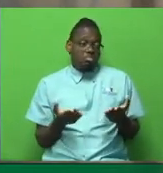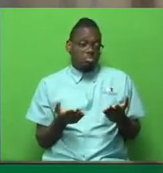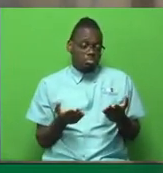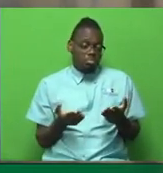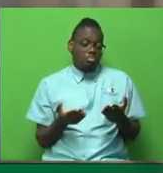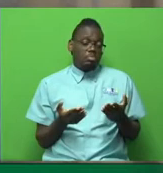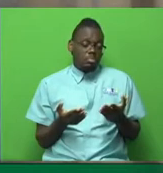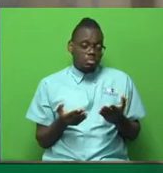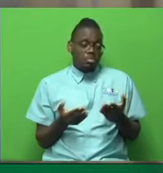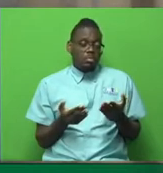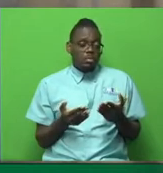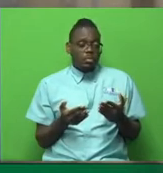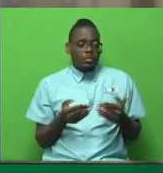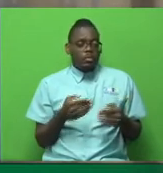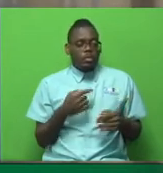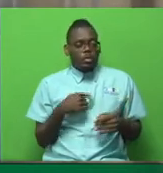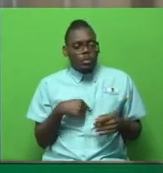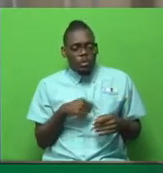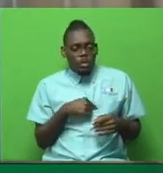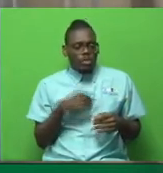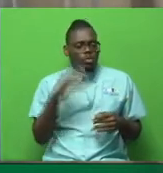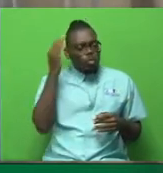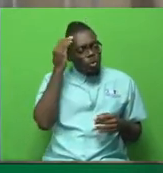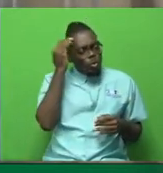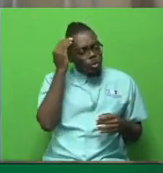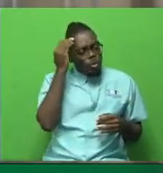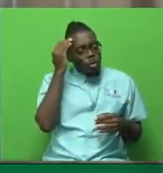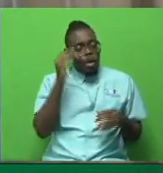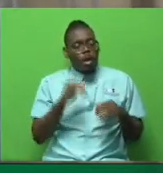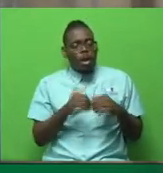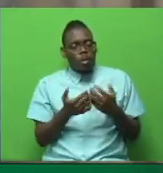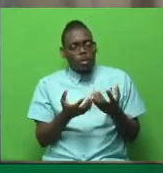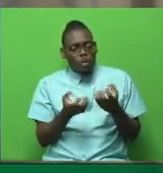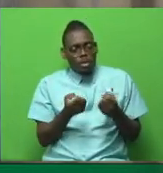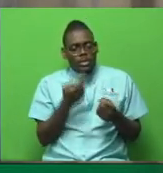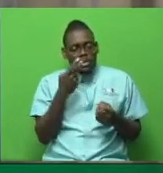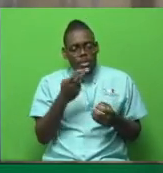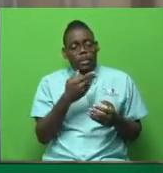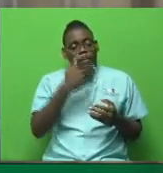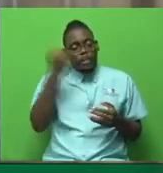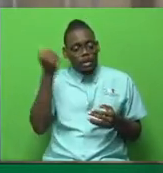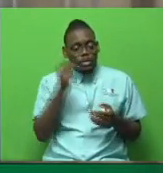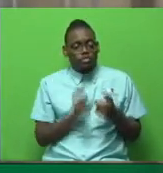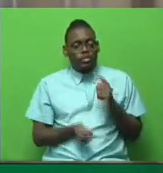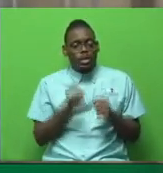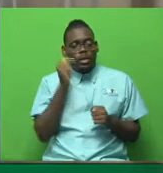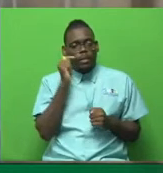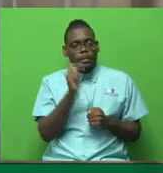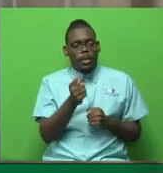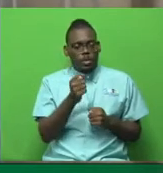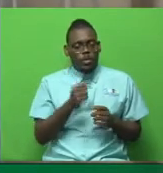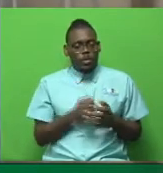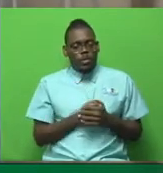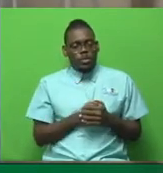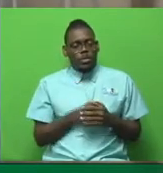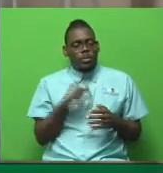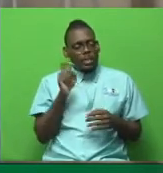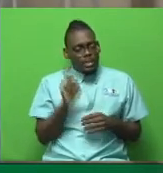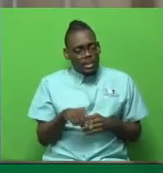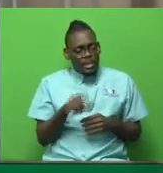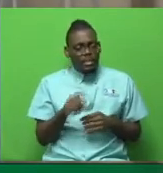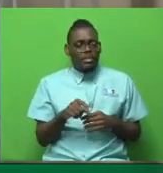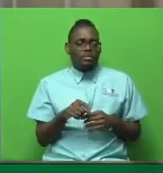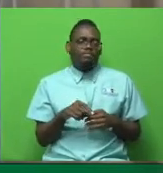know that we must hold this government to account otherwise it will be chaos Mayhem